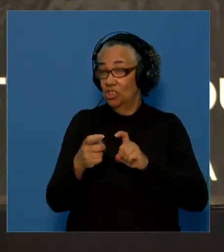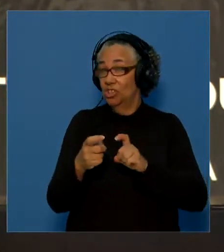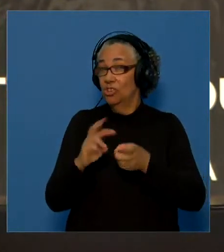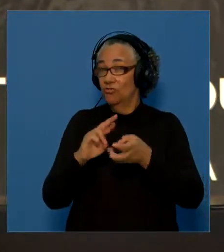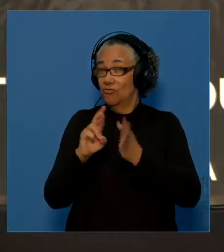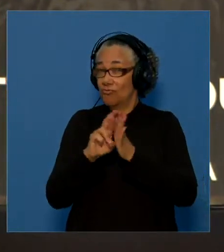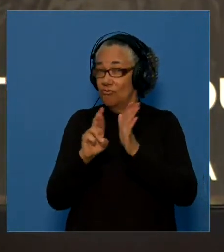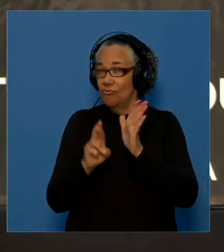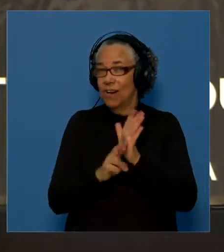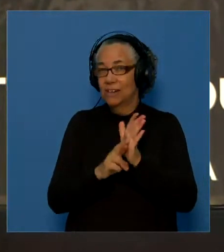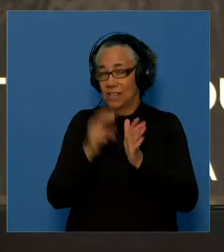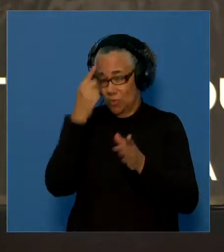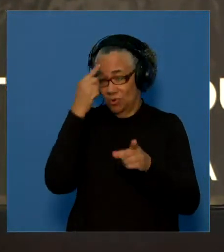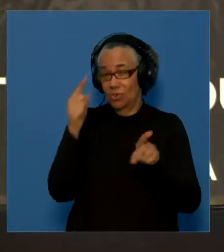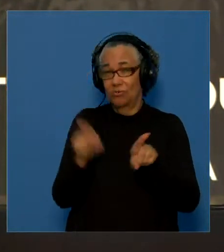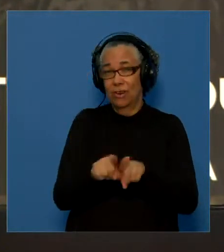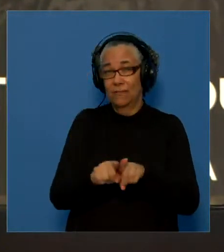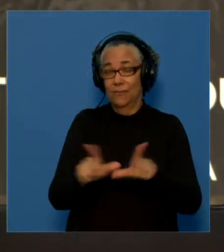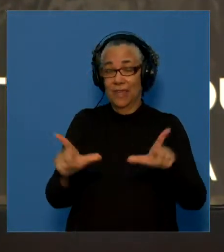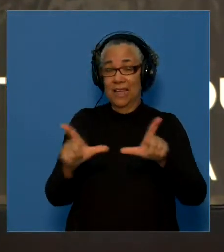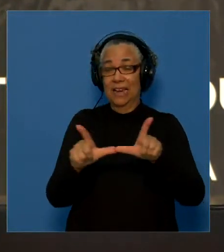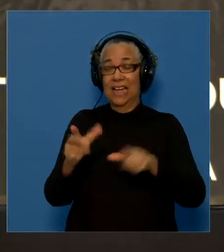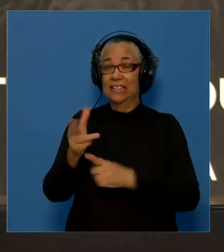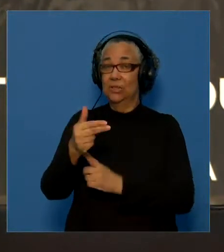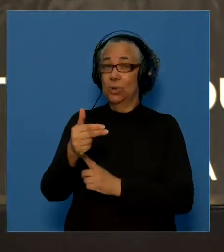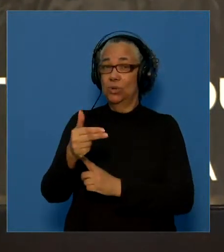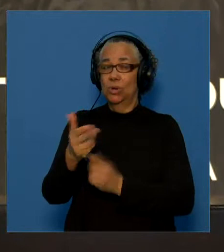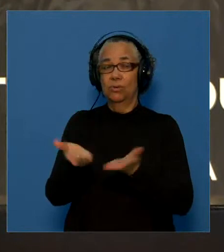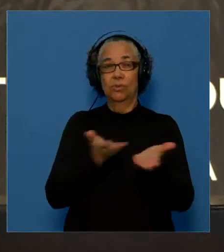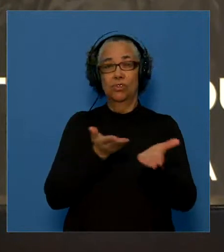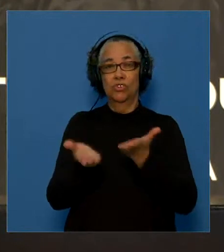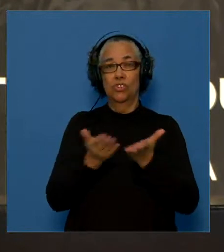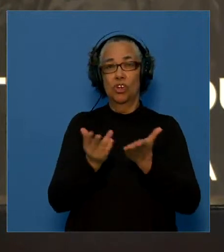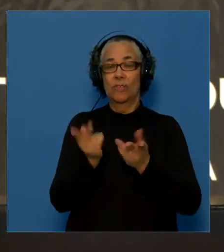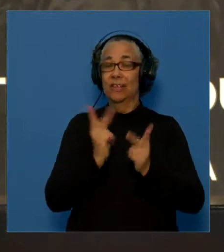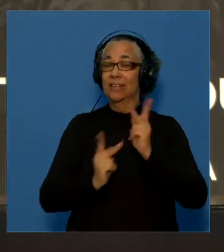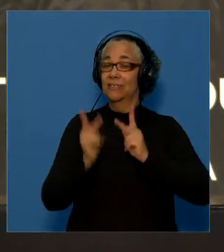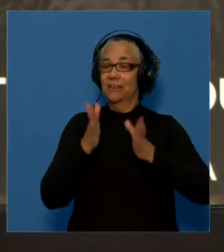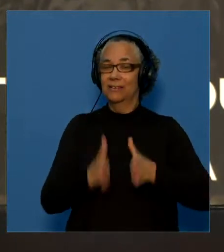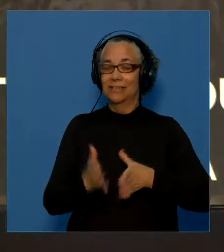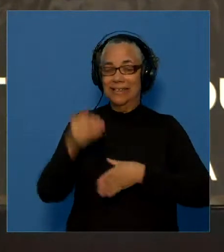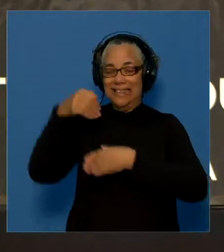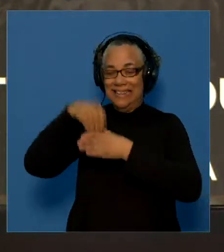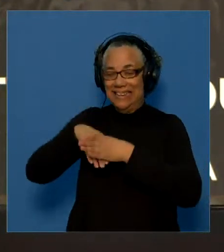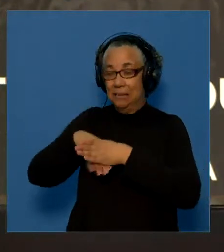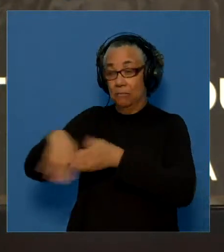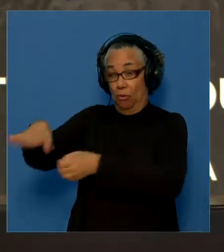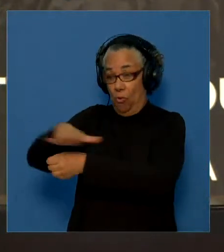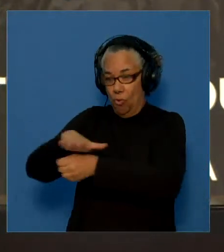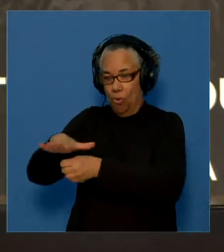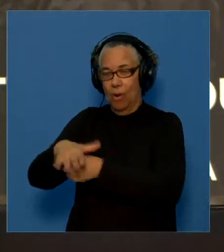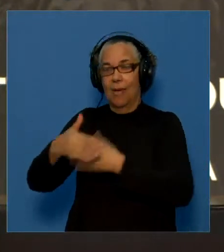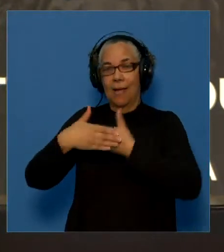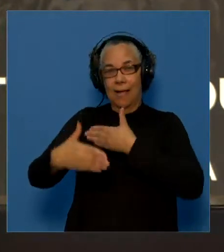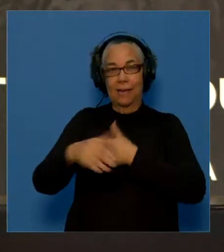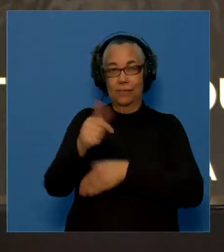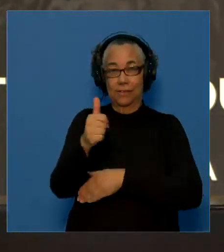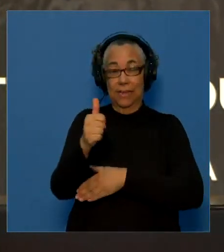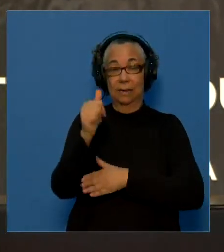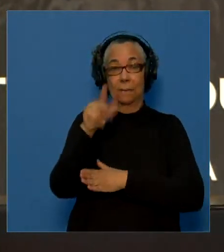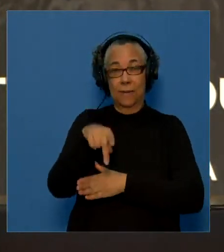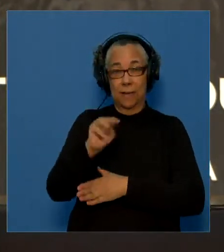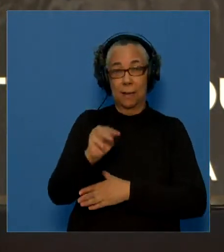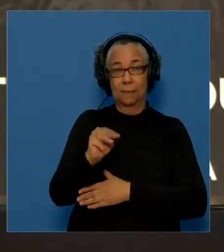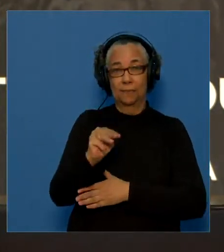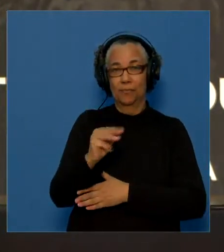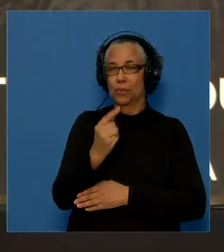was agreed was for licensed hotels to be able to serve their guests in their facilities after 10 p.m. This is